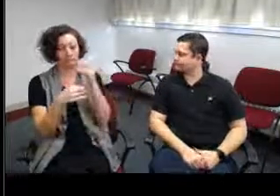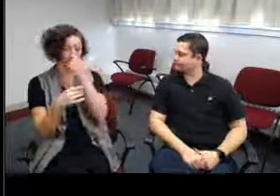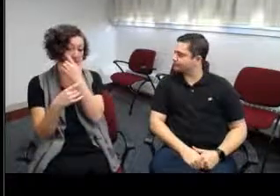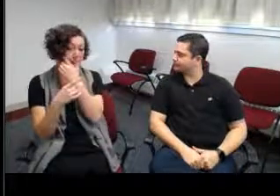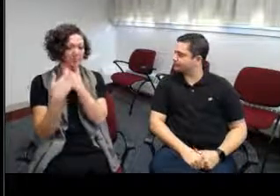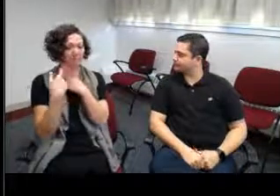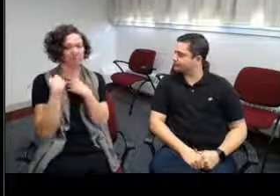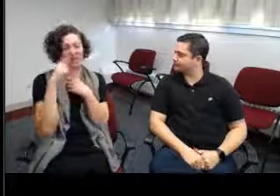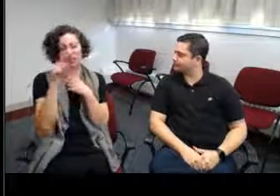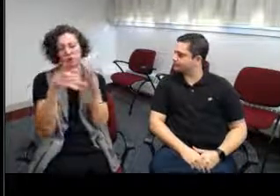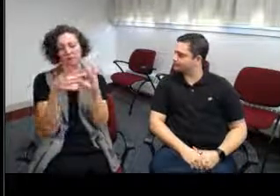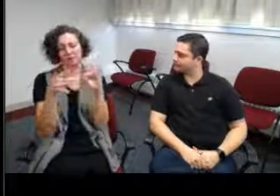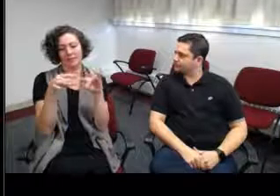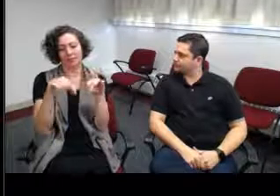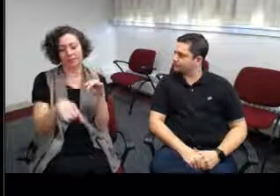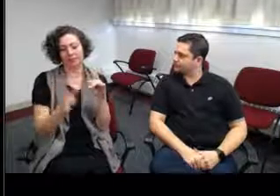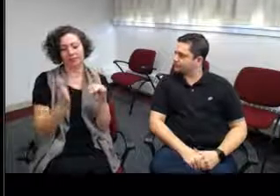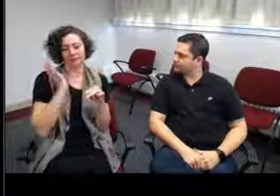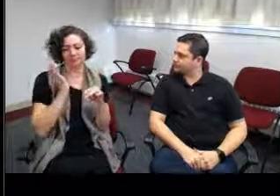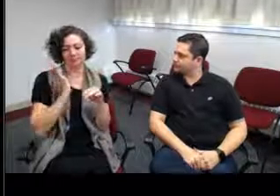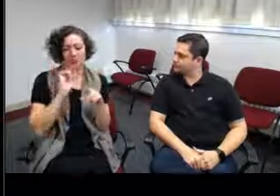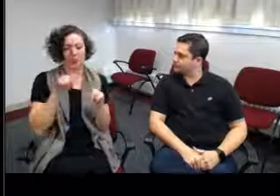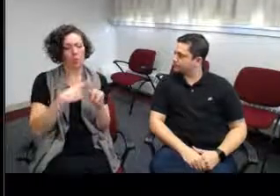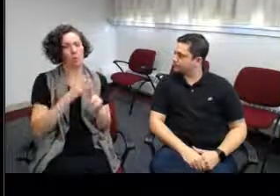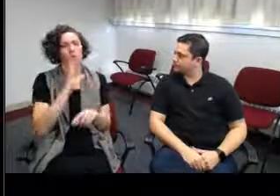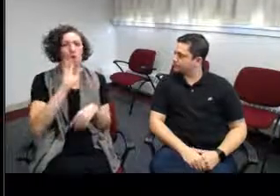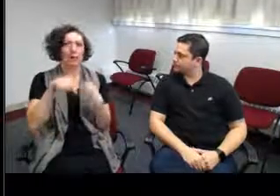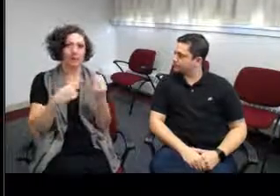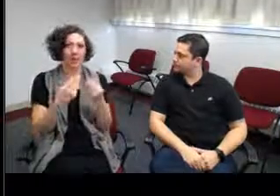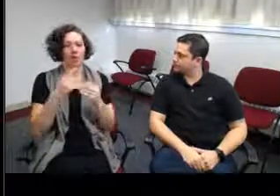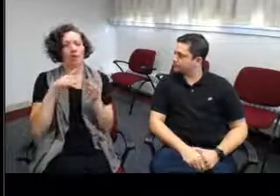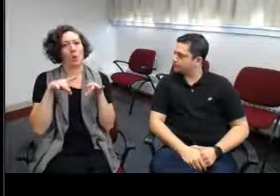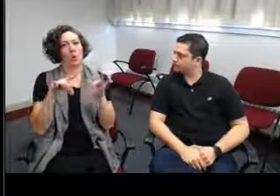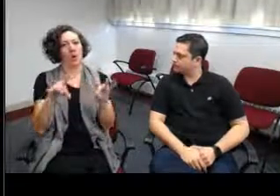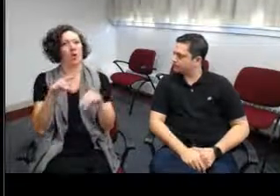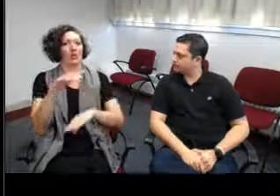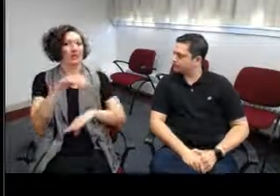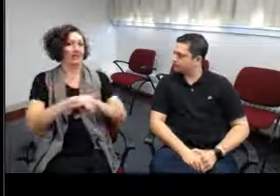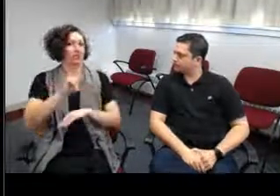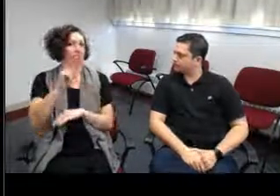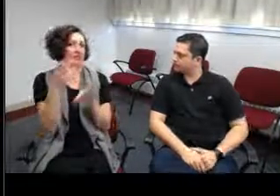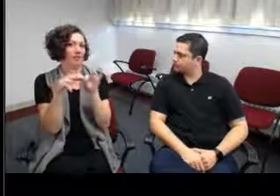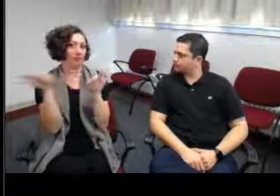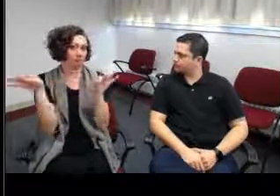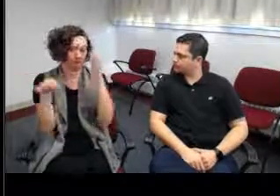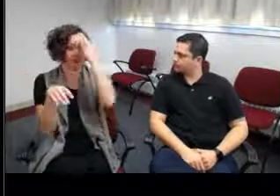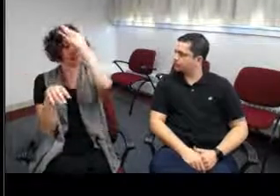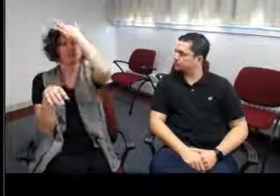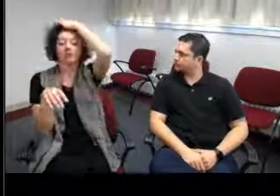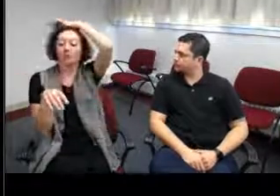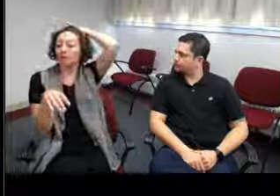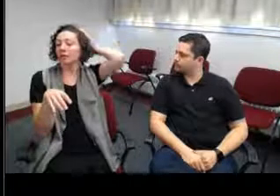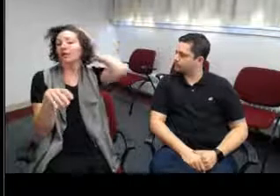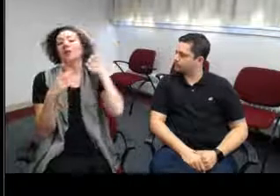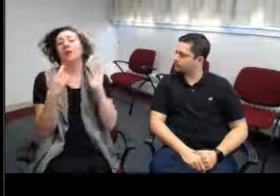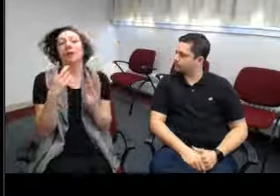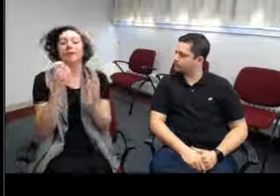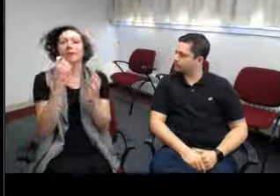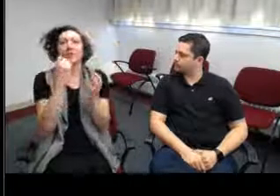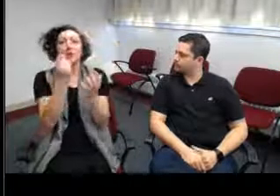as a new skill. And I should have mentioned this before when I was talking about acquiring English as a